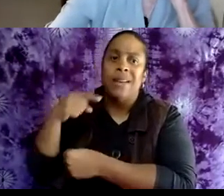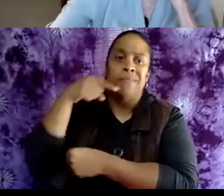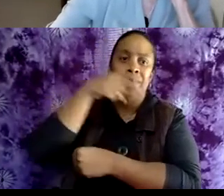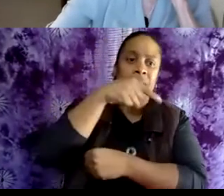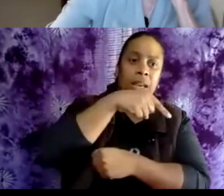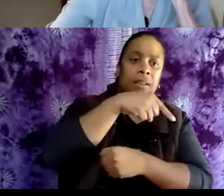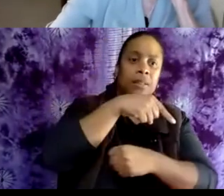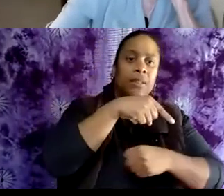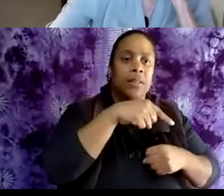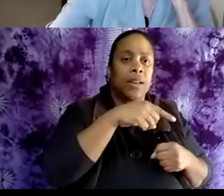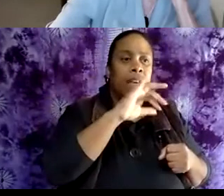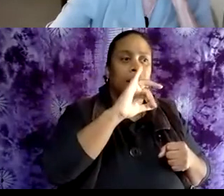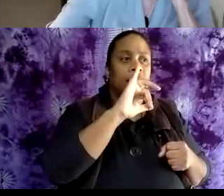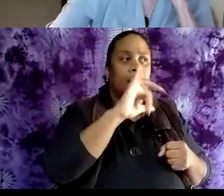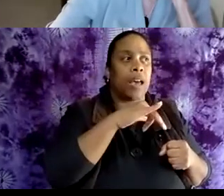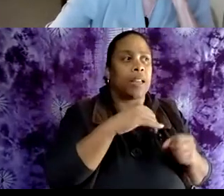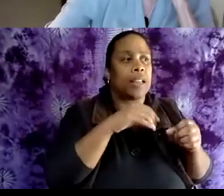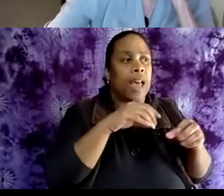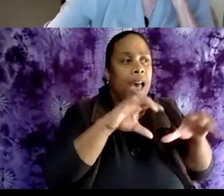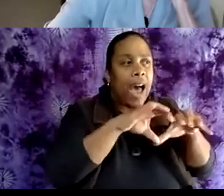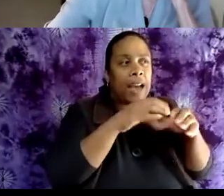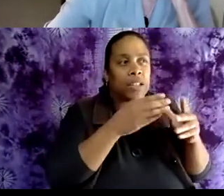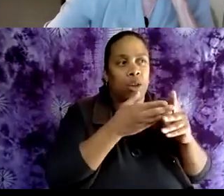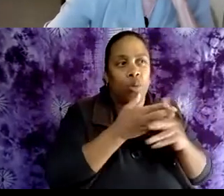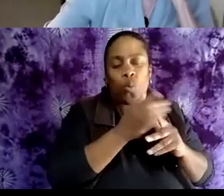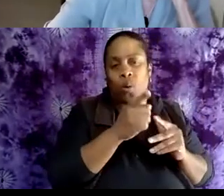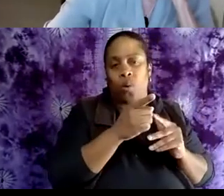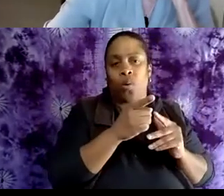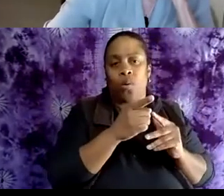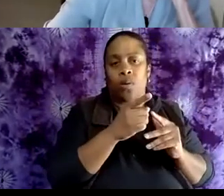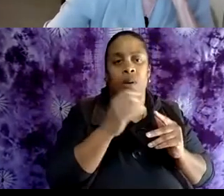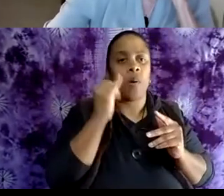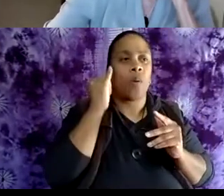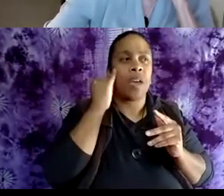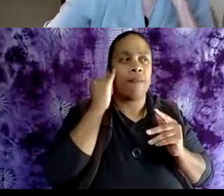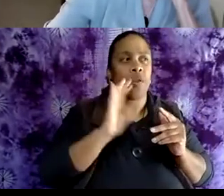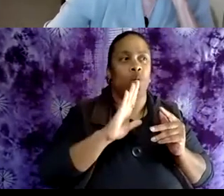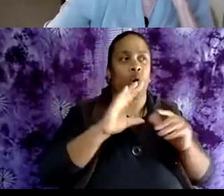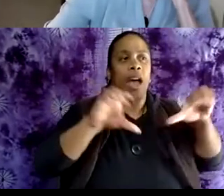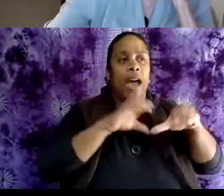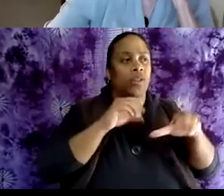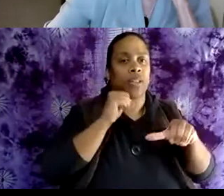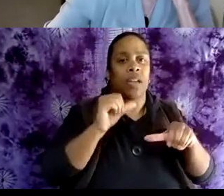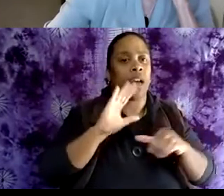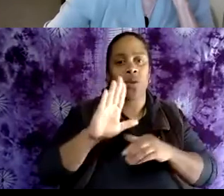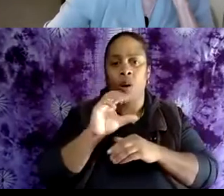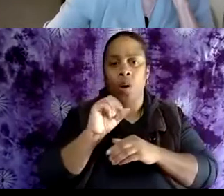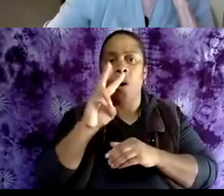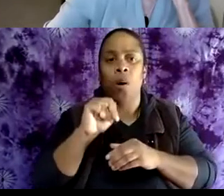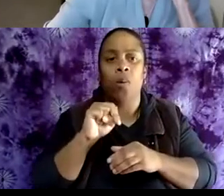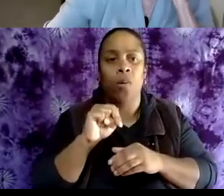is when something acts through you. So when your actions are not your own, but that